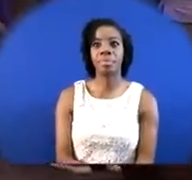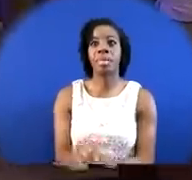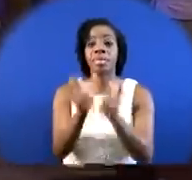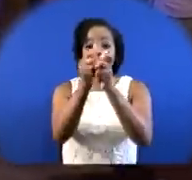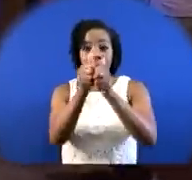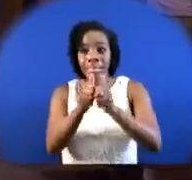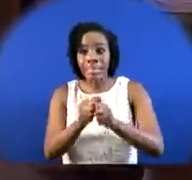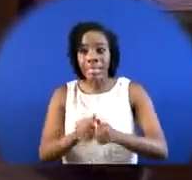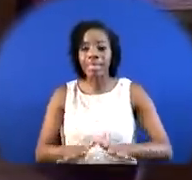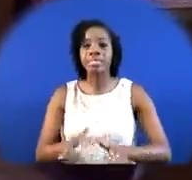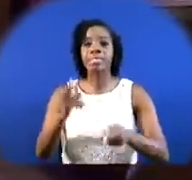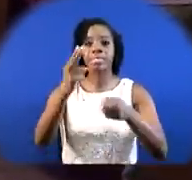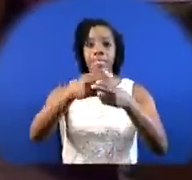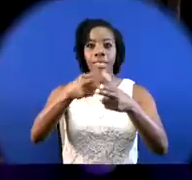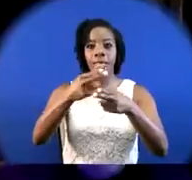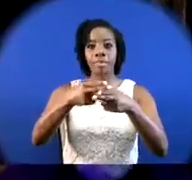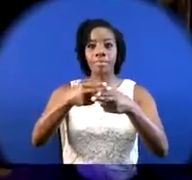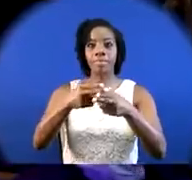Blessed be the name.